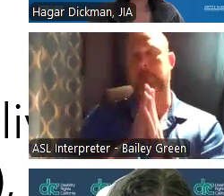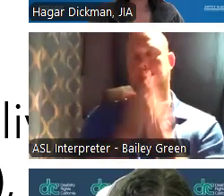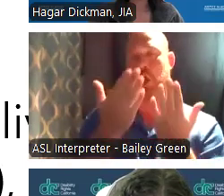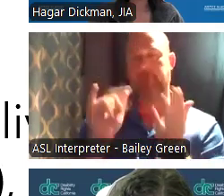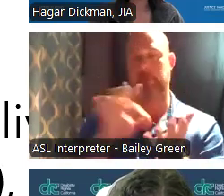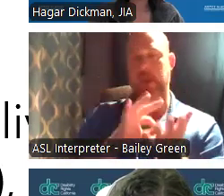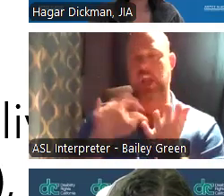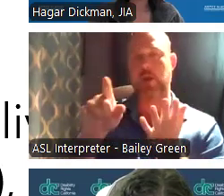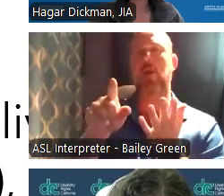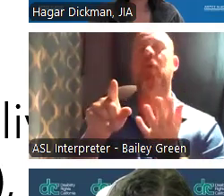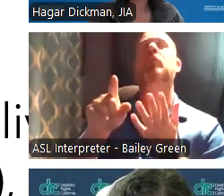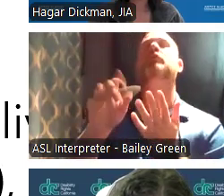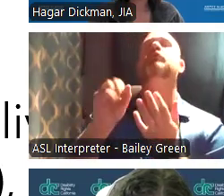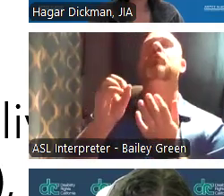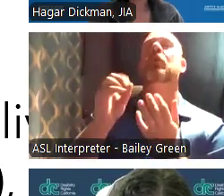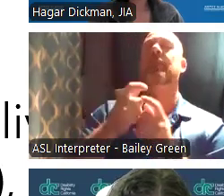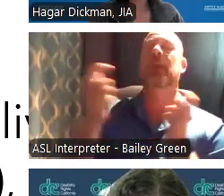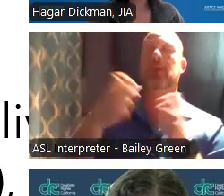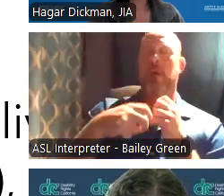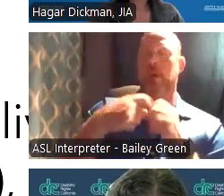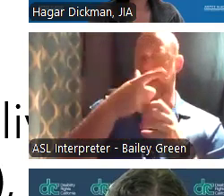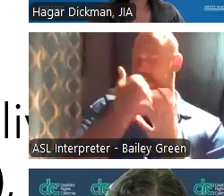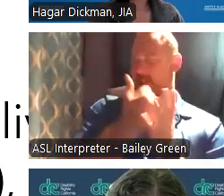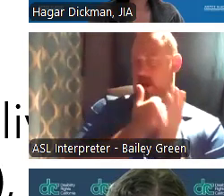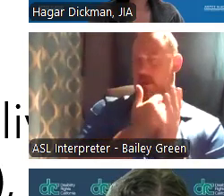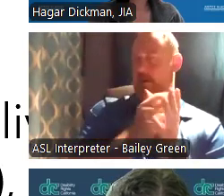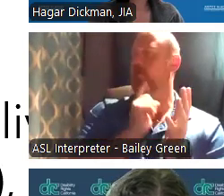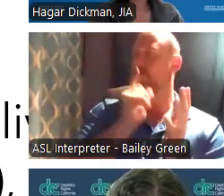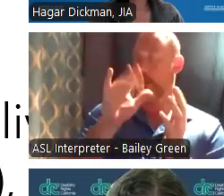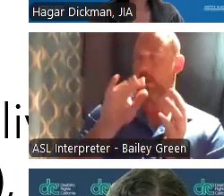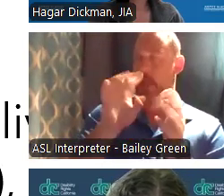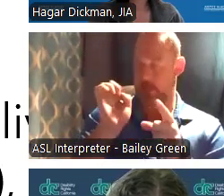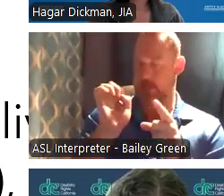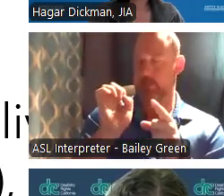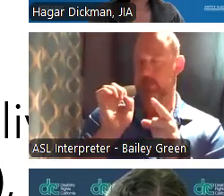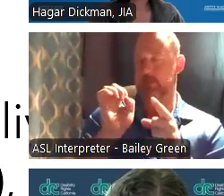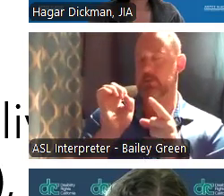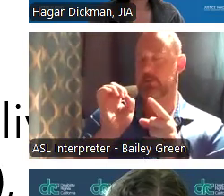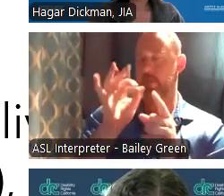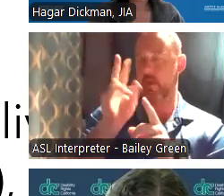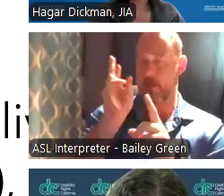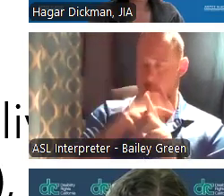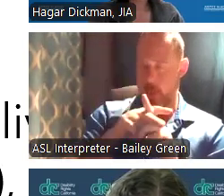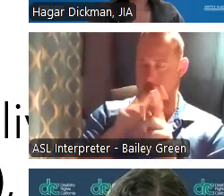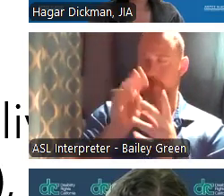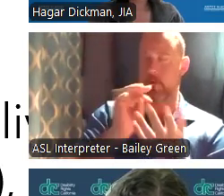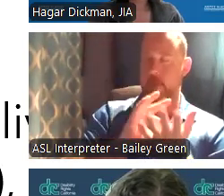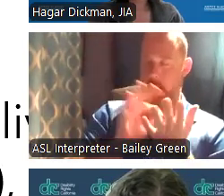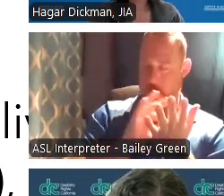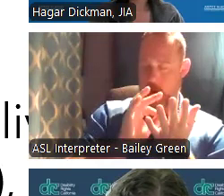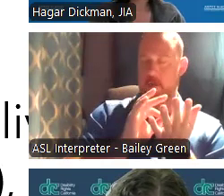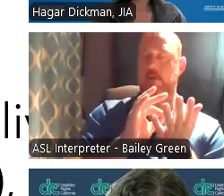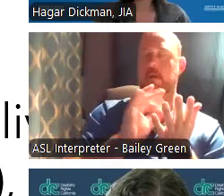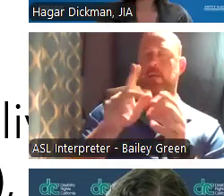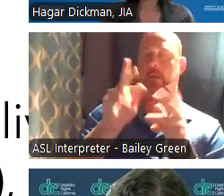so one of the biggest problem, I just helped someone, this is a real case study. We applied for Medicare, and